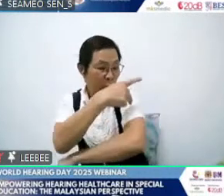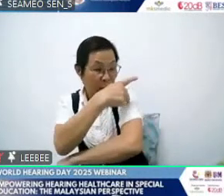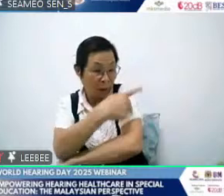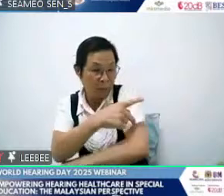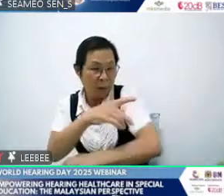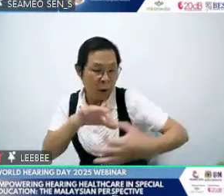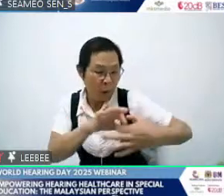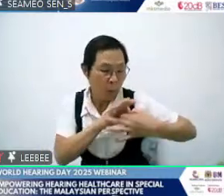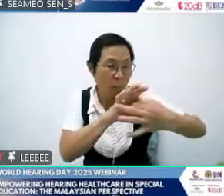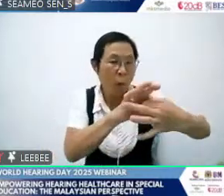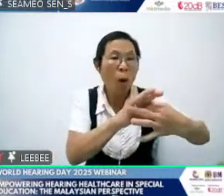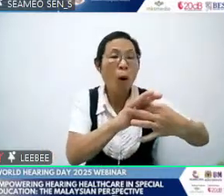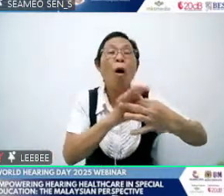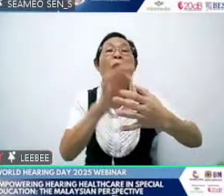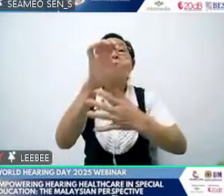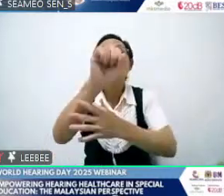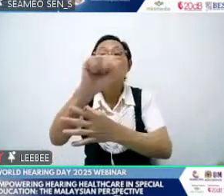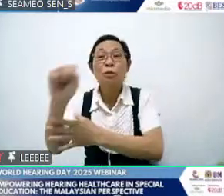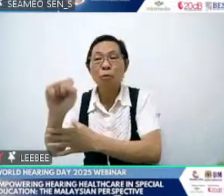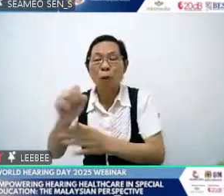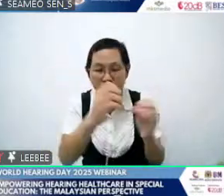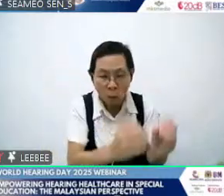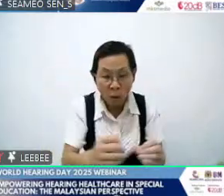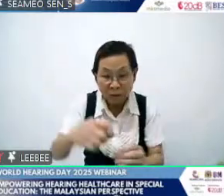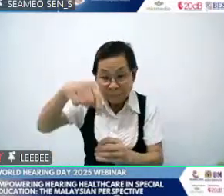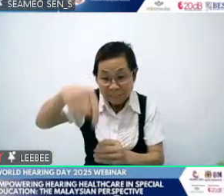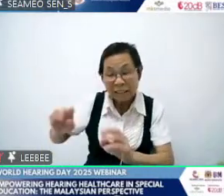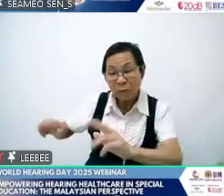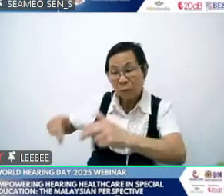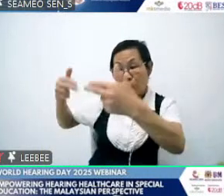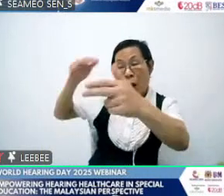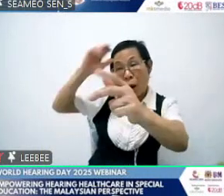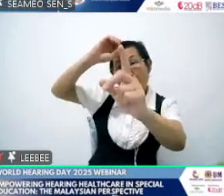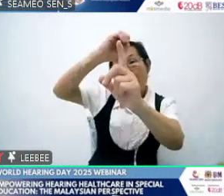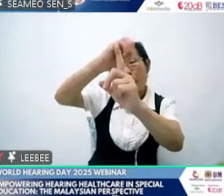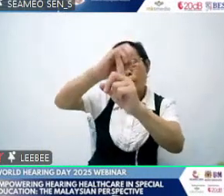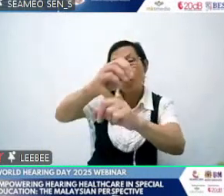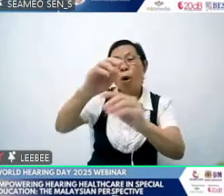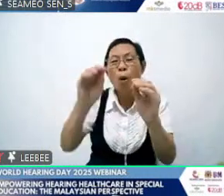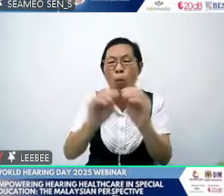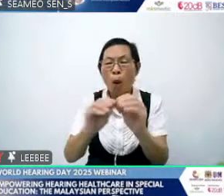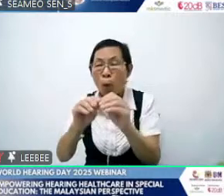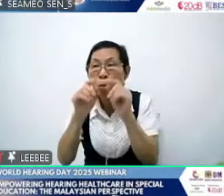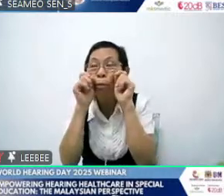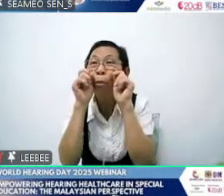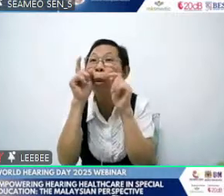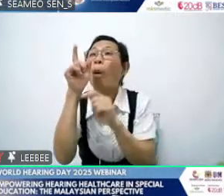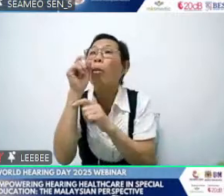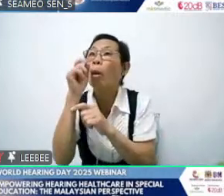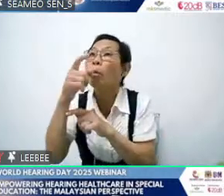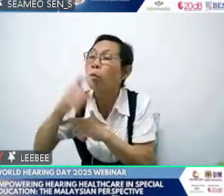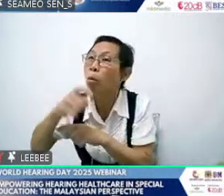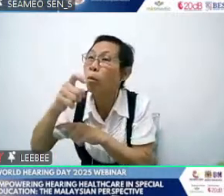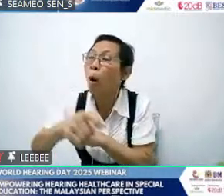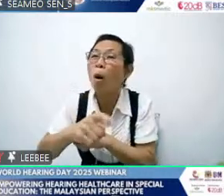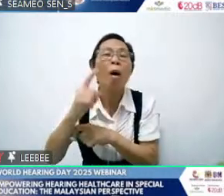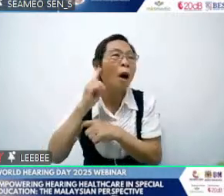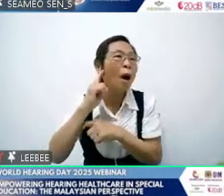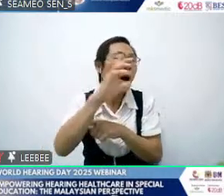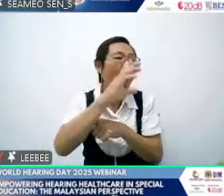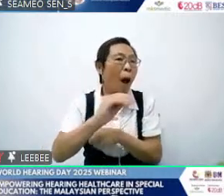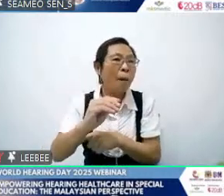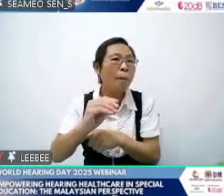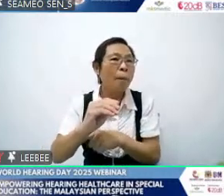collaborated with SEAMEO SEN to organize this webinar with an aim to increase understanding of the critical nature of hearing and proper